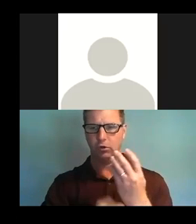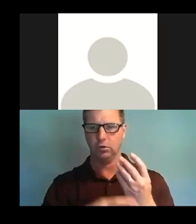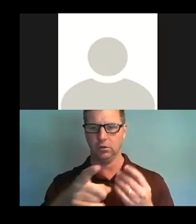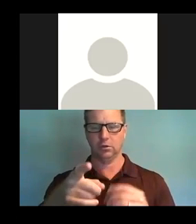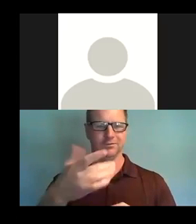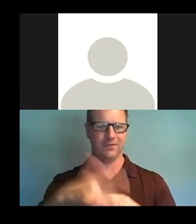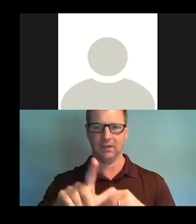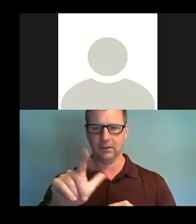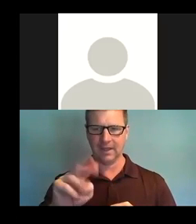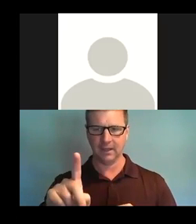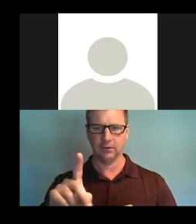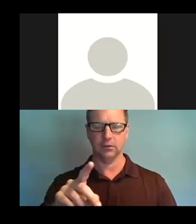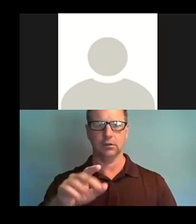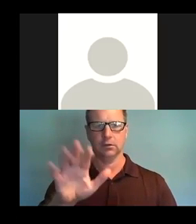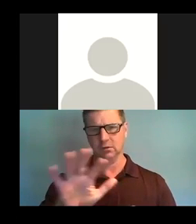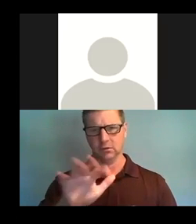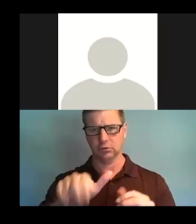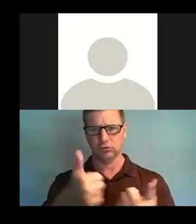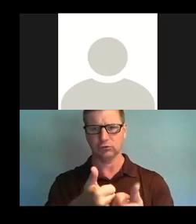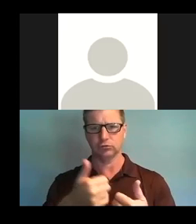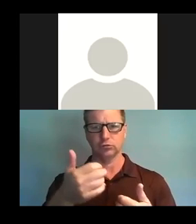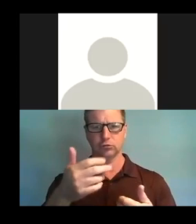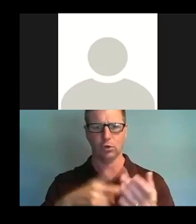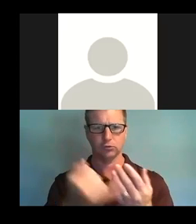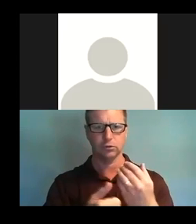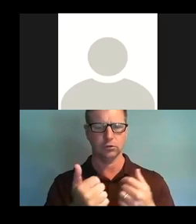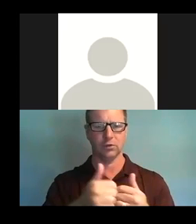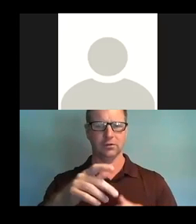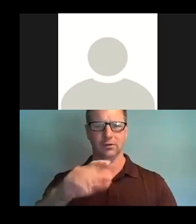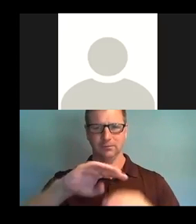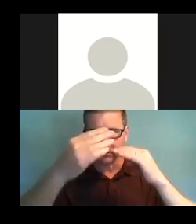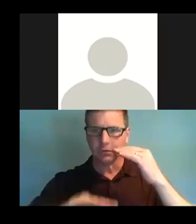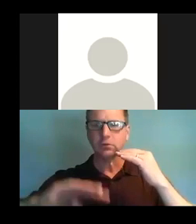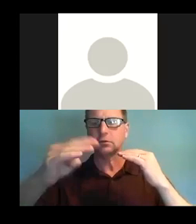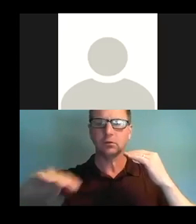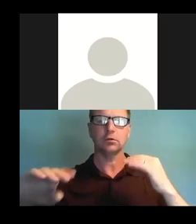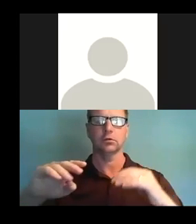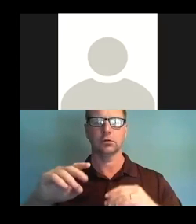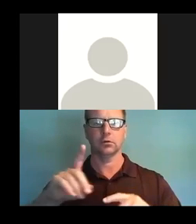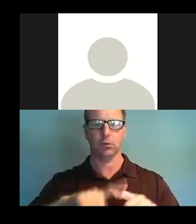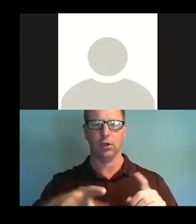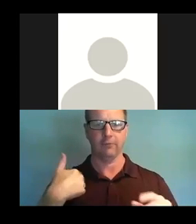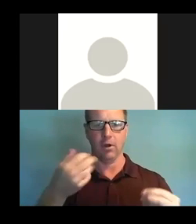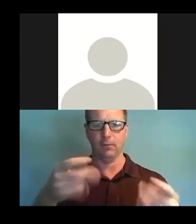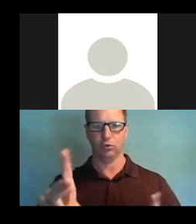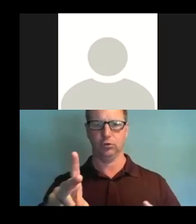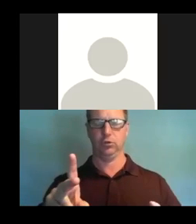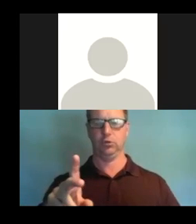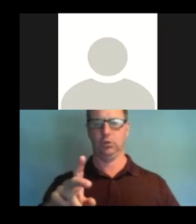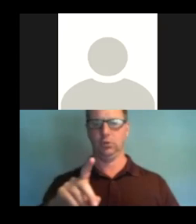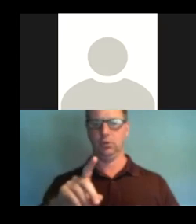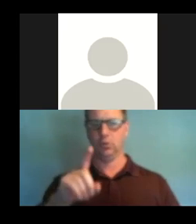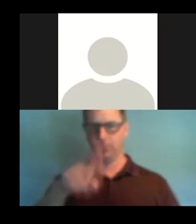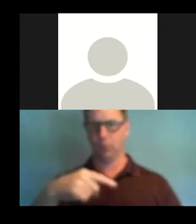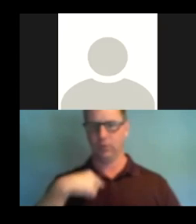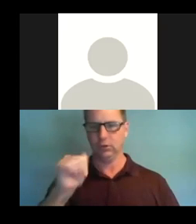vacant land, relatively challenging project with some of the topography, but we have for you an opportunity. We hope that